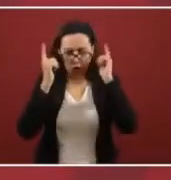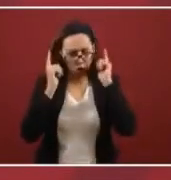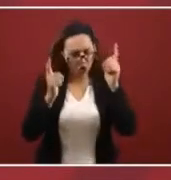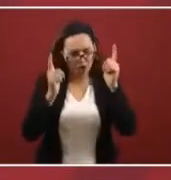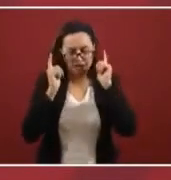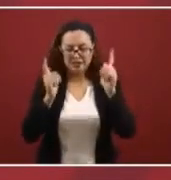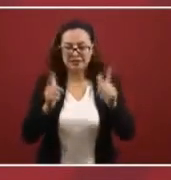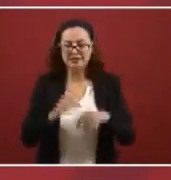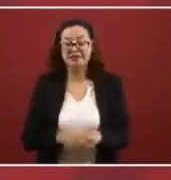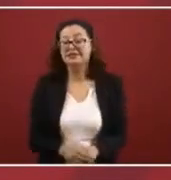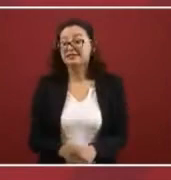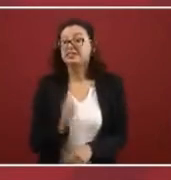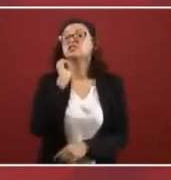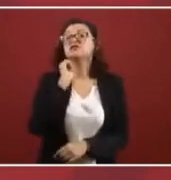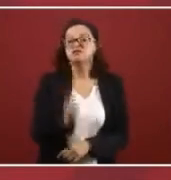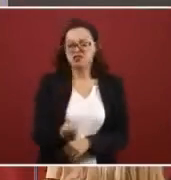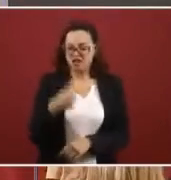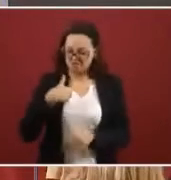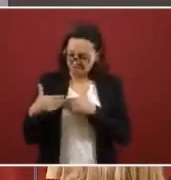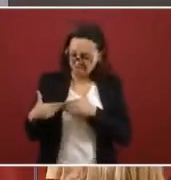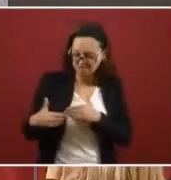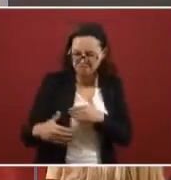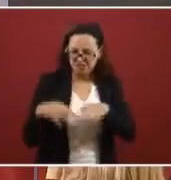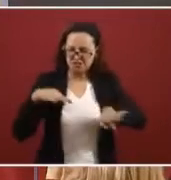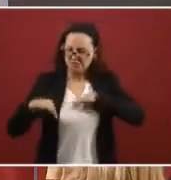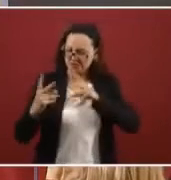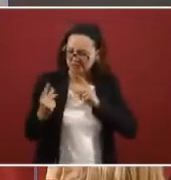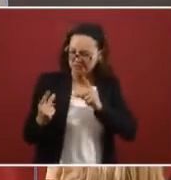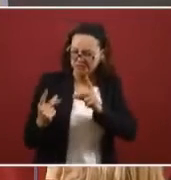I will not leave it easy for you.